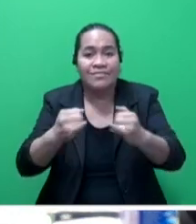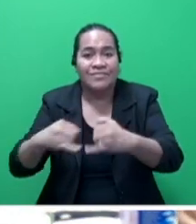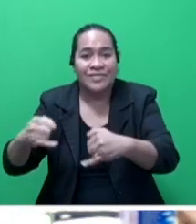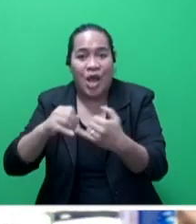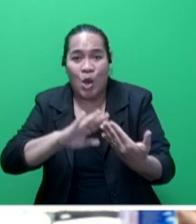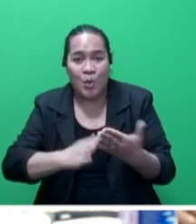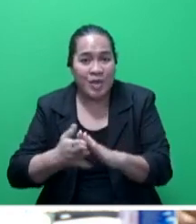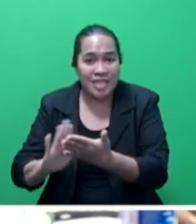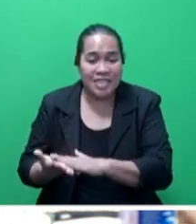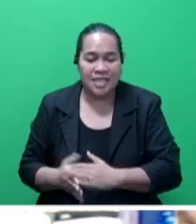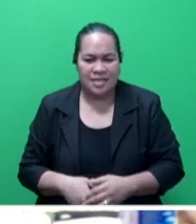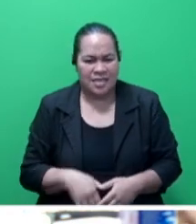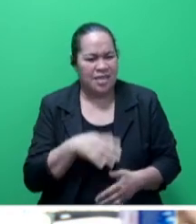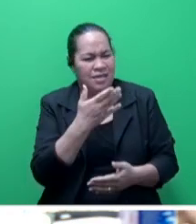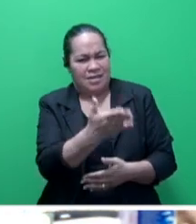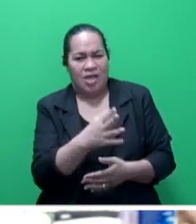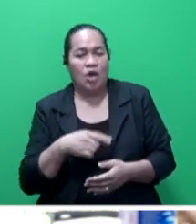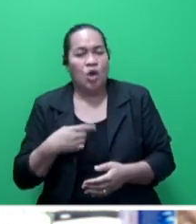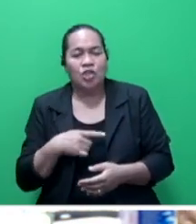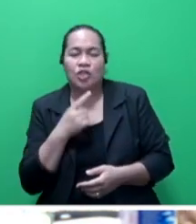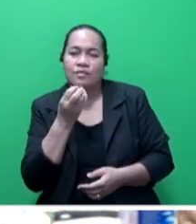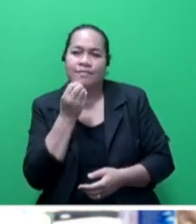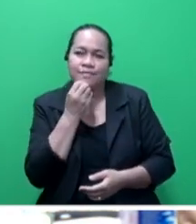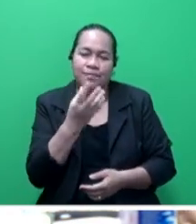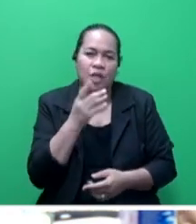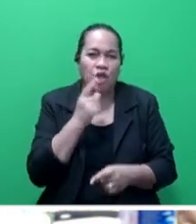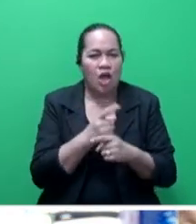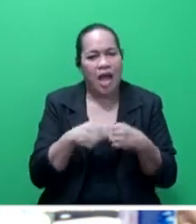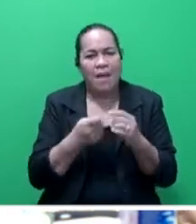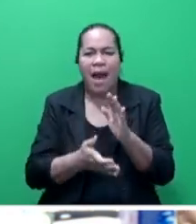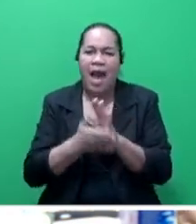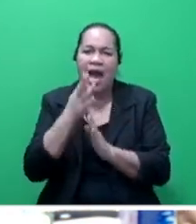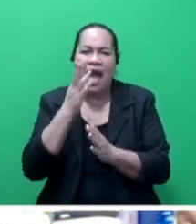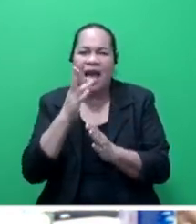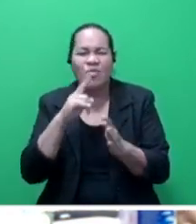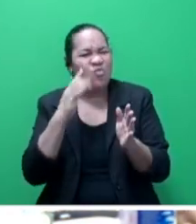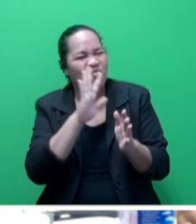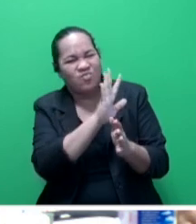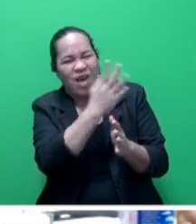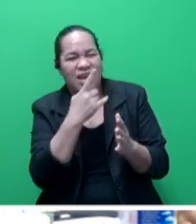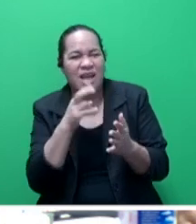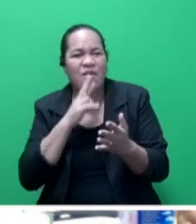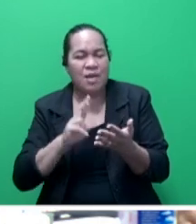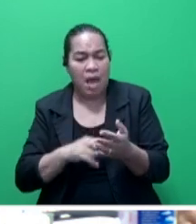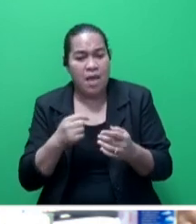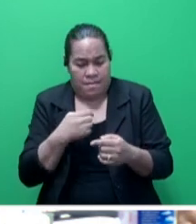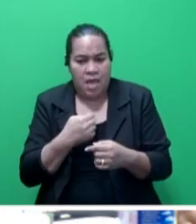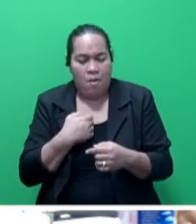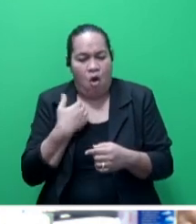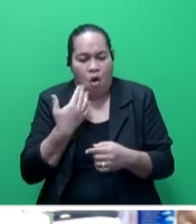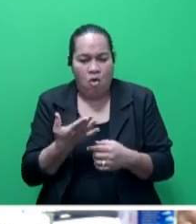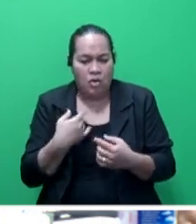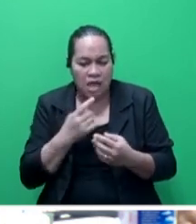Mr. Speaker, sir, they keep quoting about this highest report. I, for one, that follow rural development